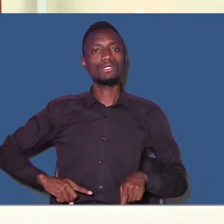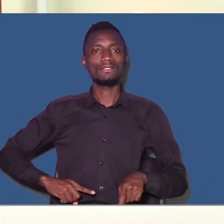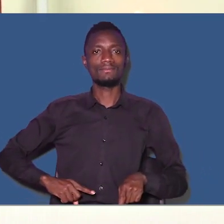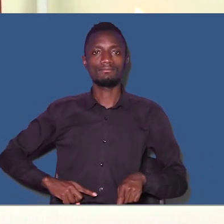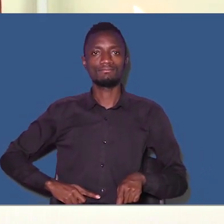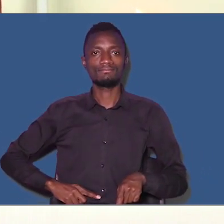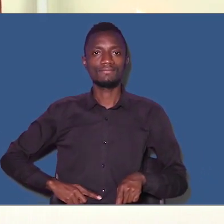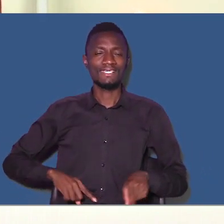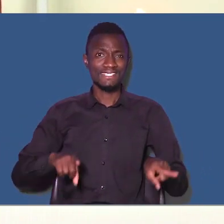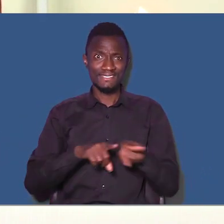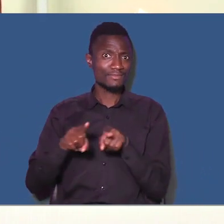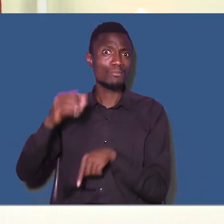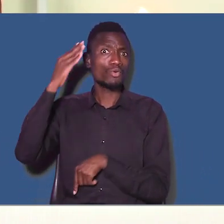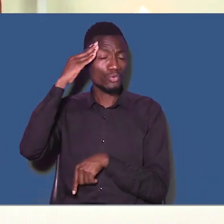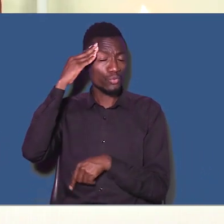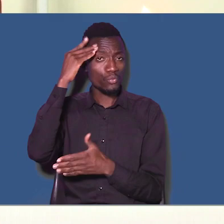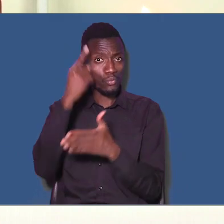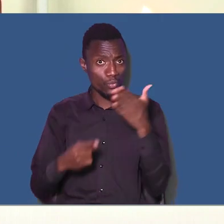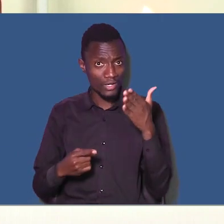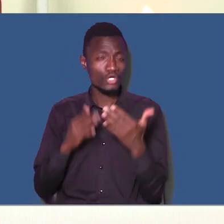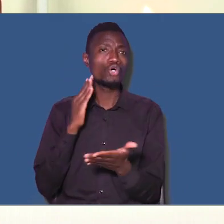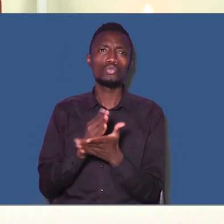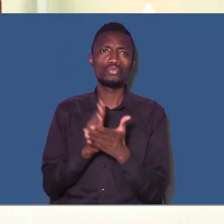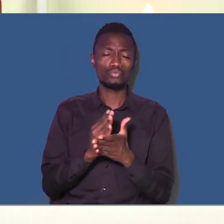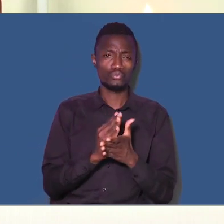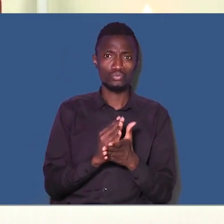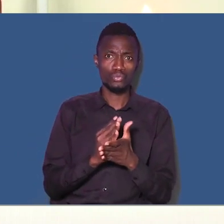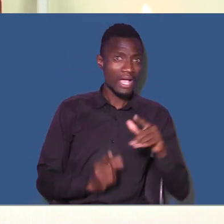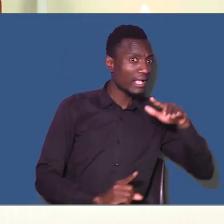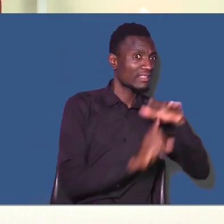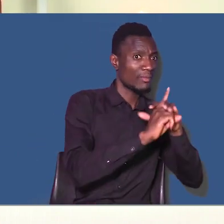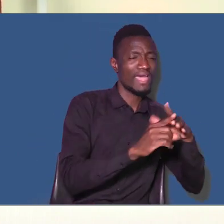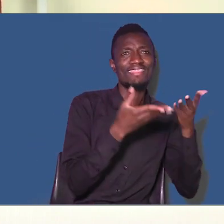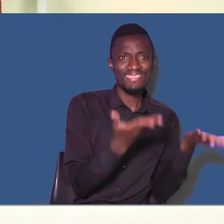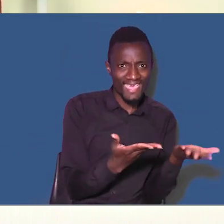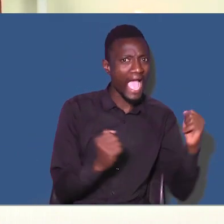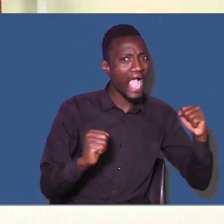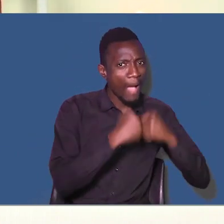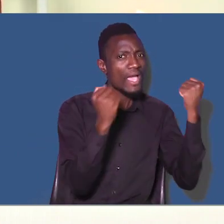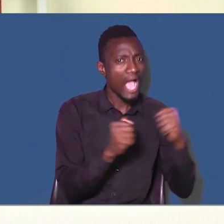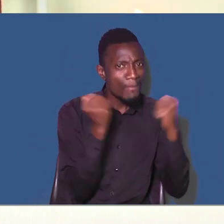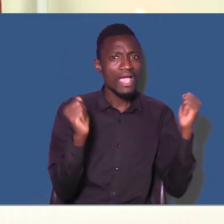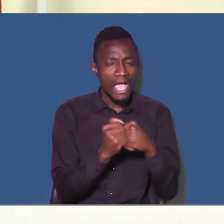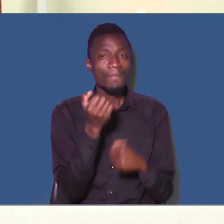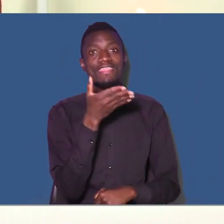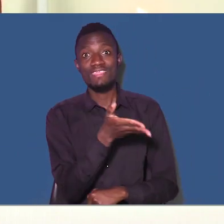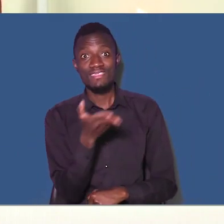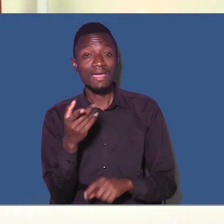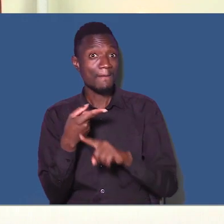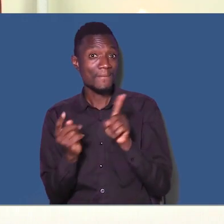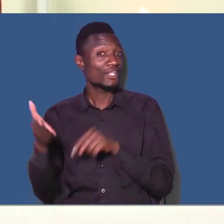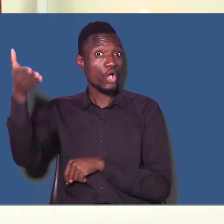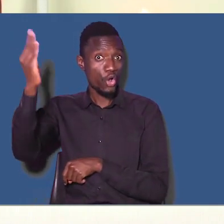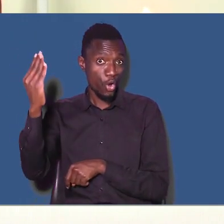God is equal to every emergency, everything that happens to you, and